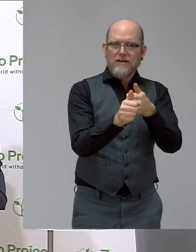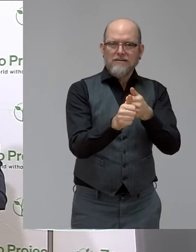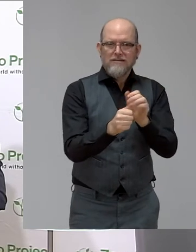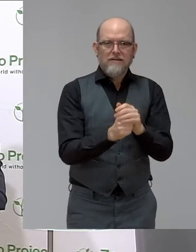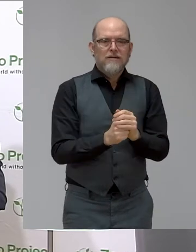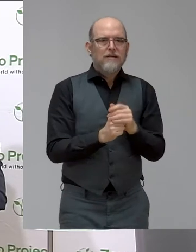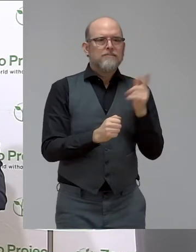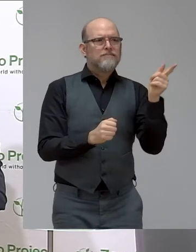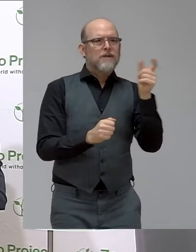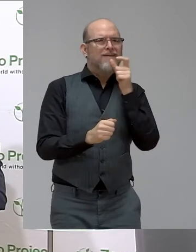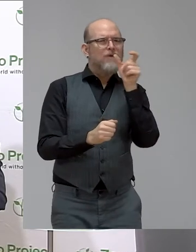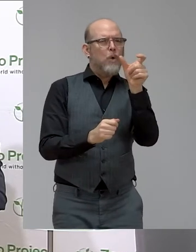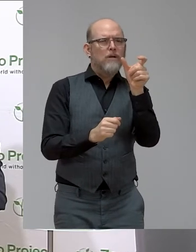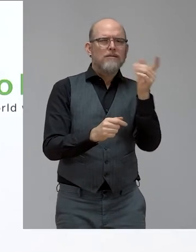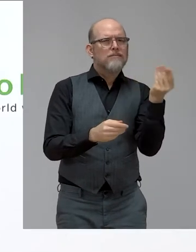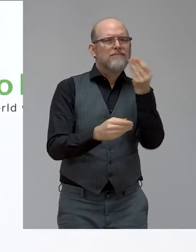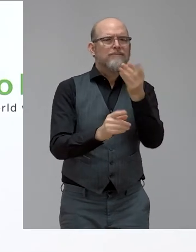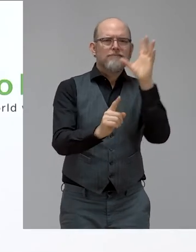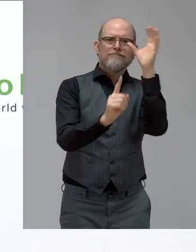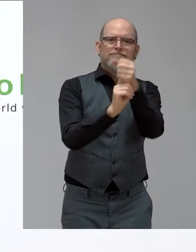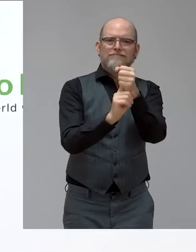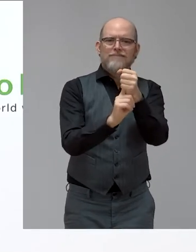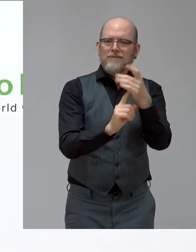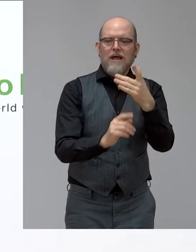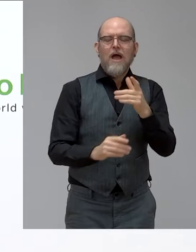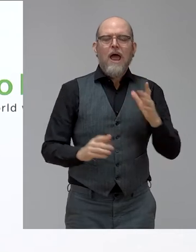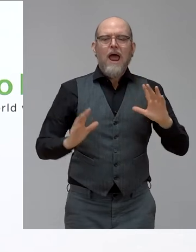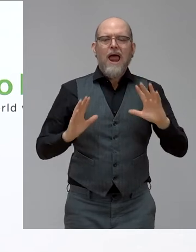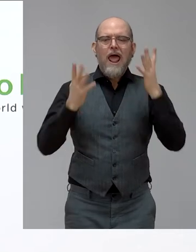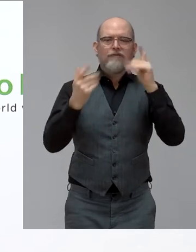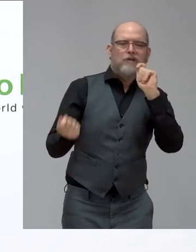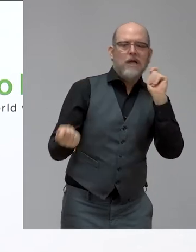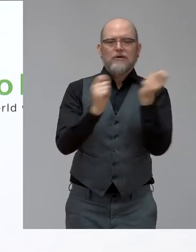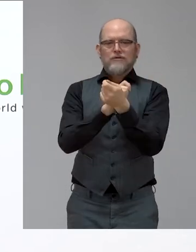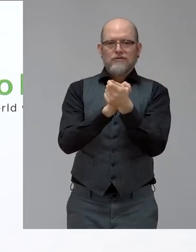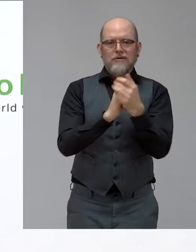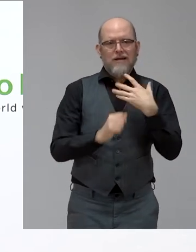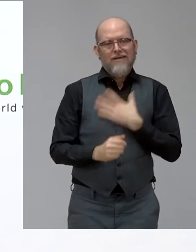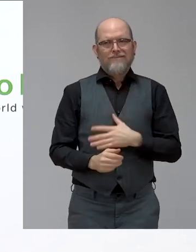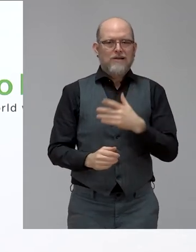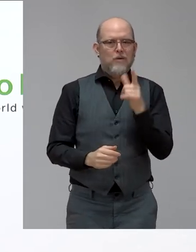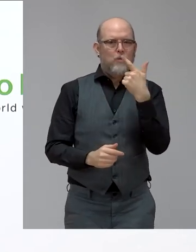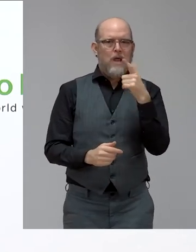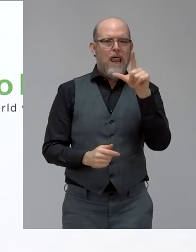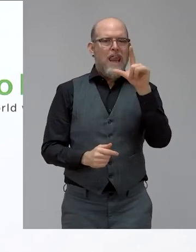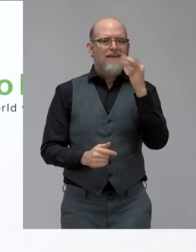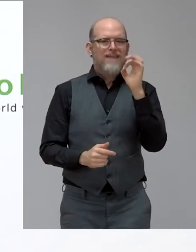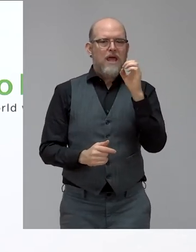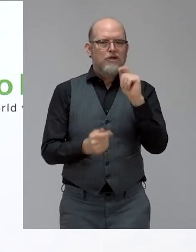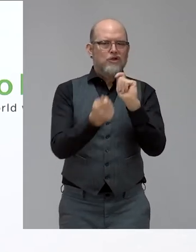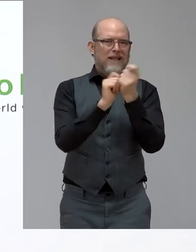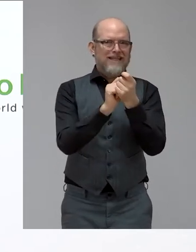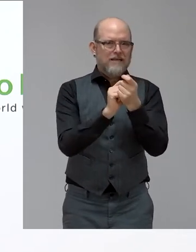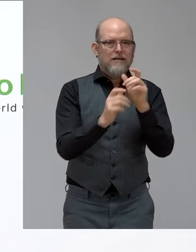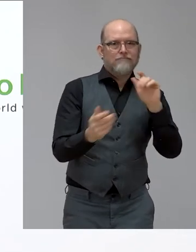word. Life-changing. It's two words, I think. But I would choose it because it really influenced my life. Maybe I can tell you about this